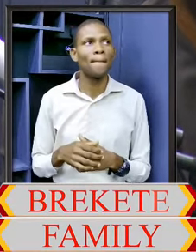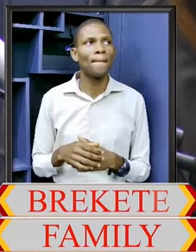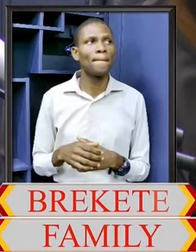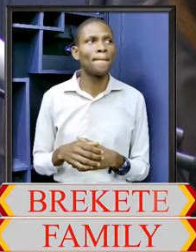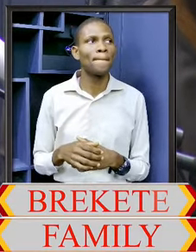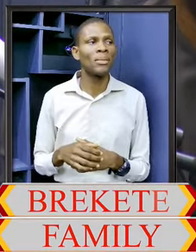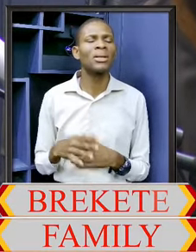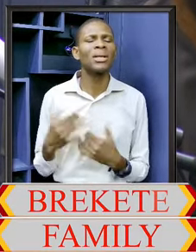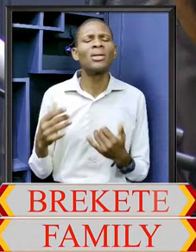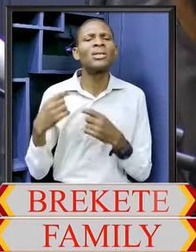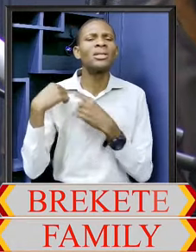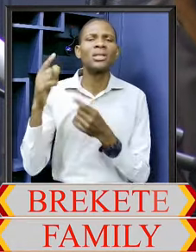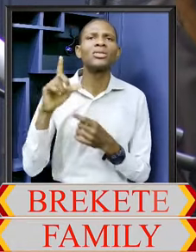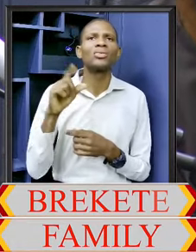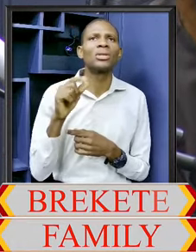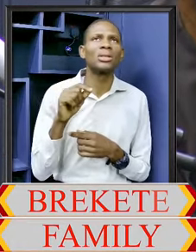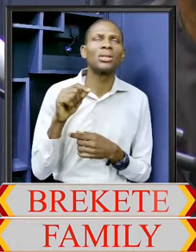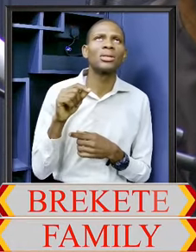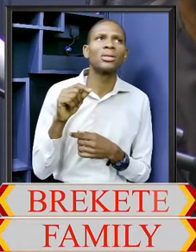now, since